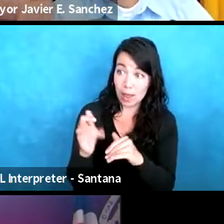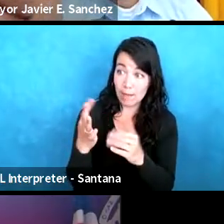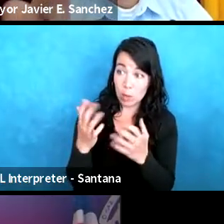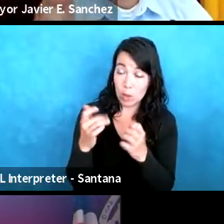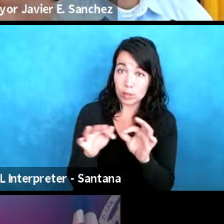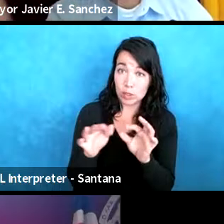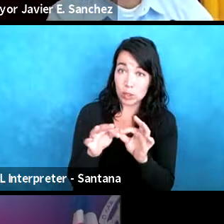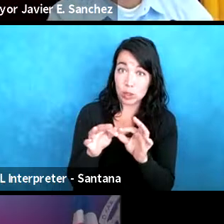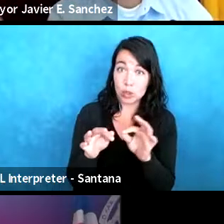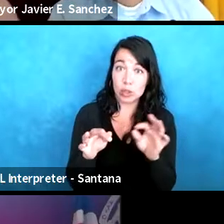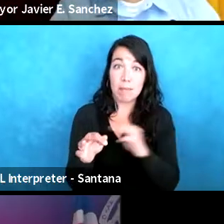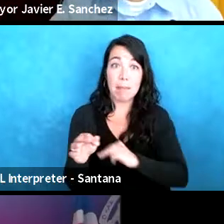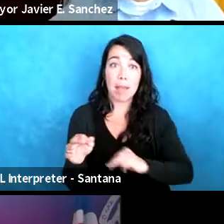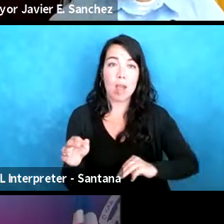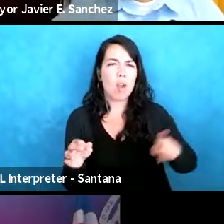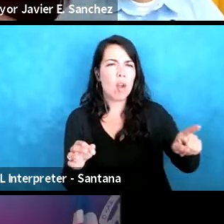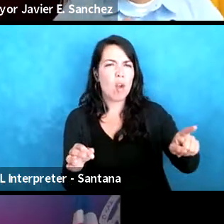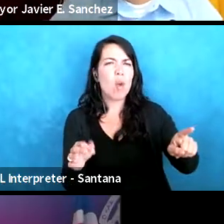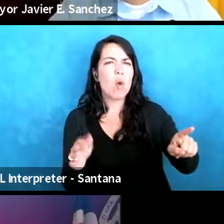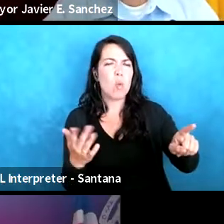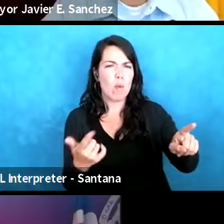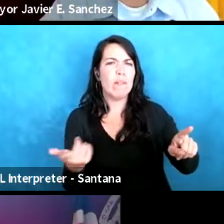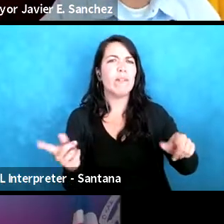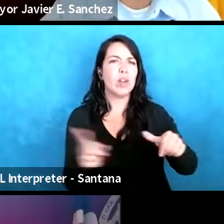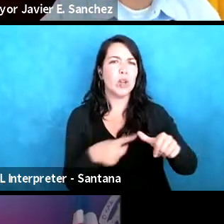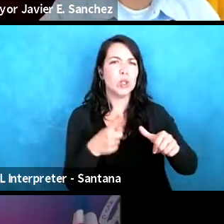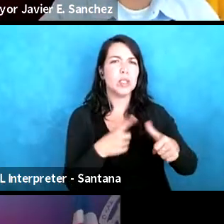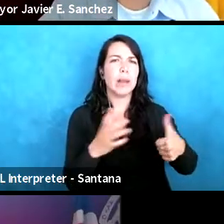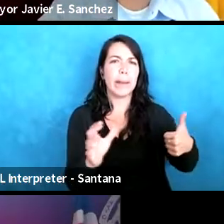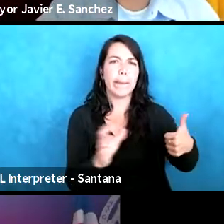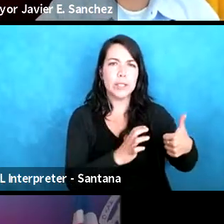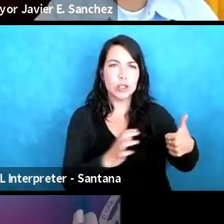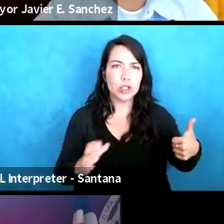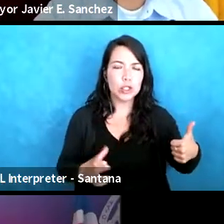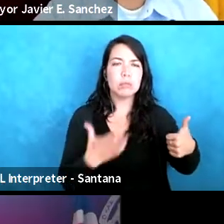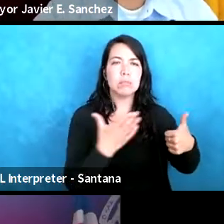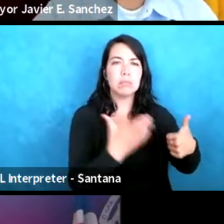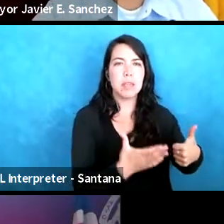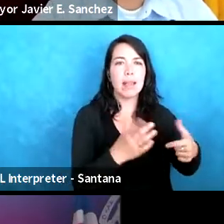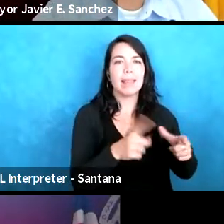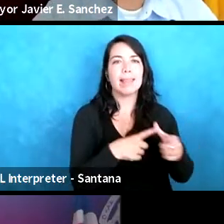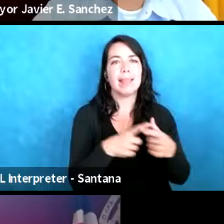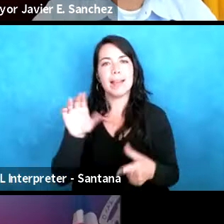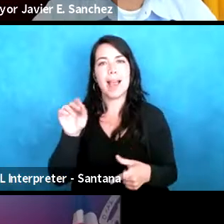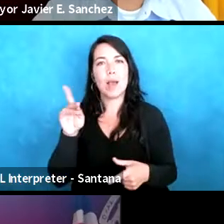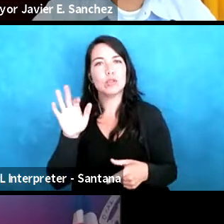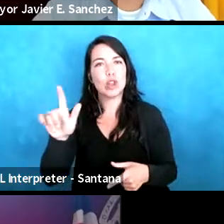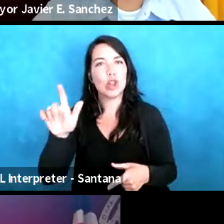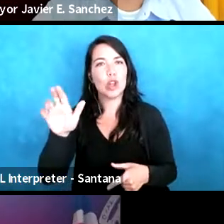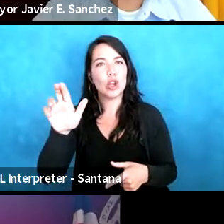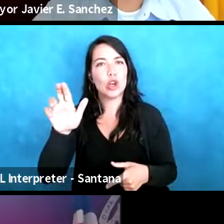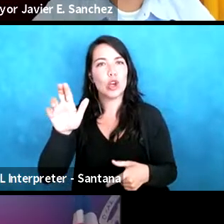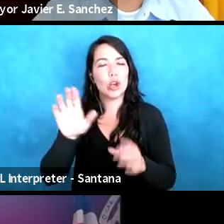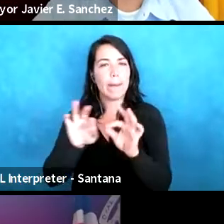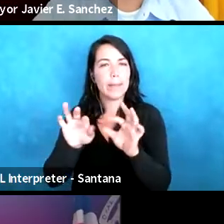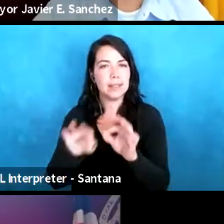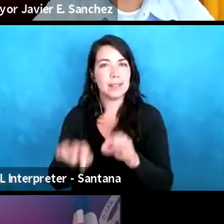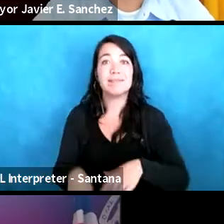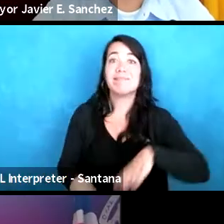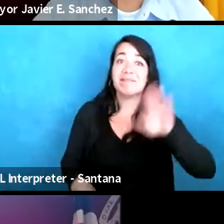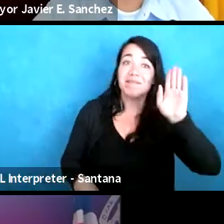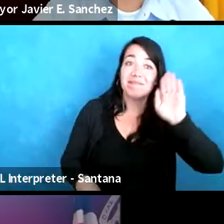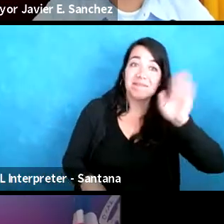Why don't we go ahead and listen to the commissioners first, and then we'll go on to councilor comments or questions. Okay. Mr. Mayor, members of the